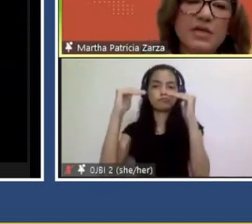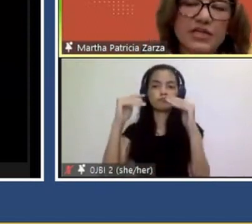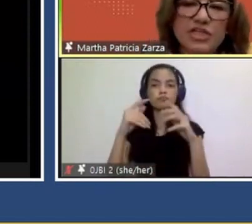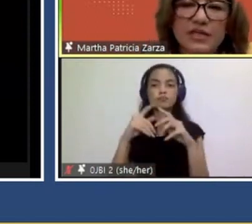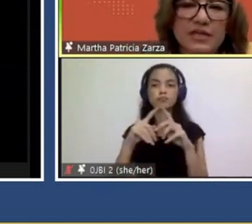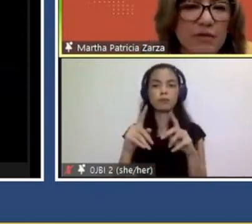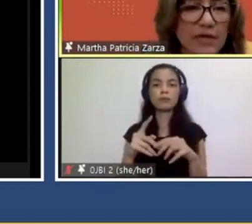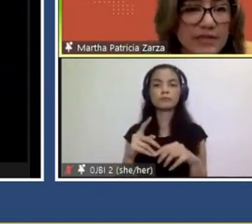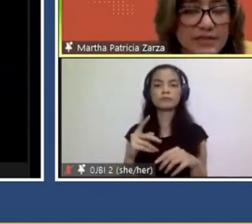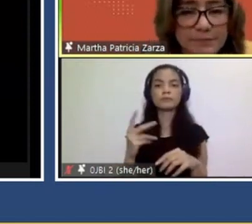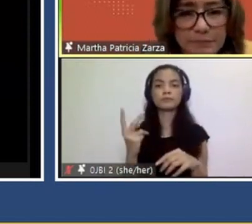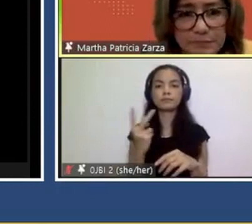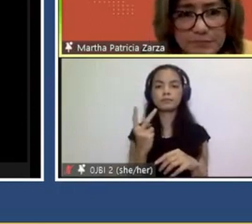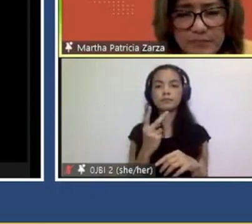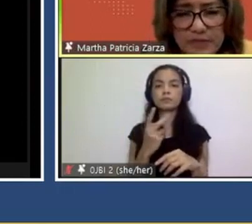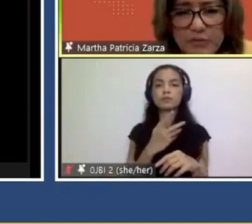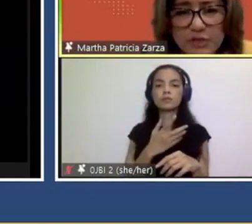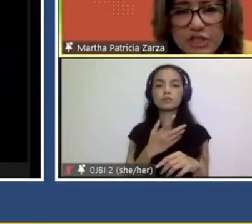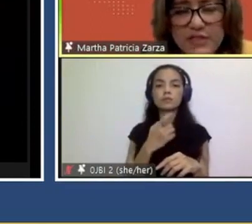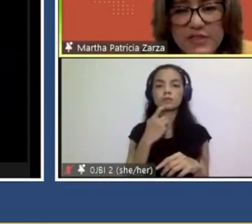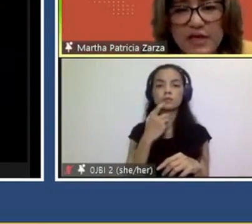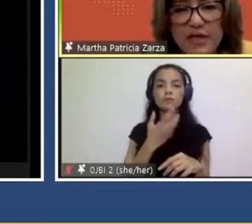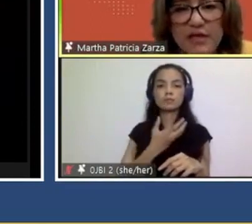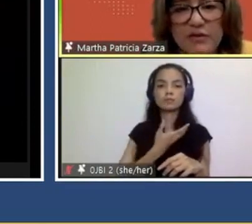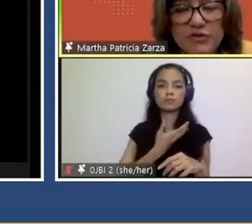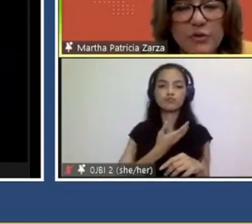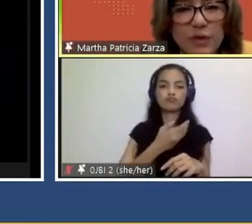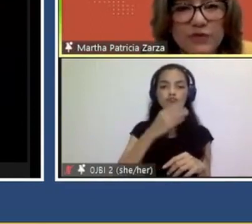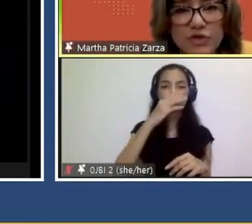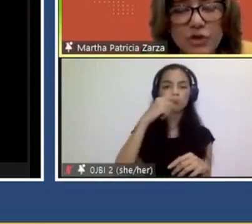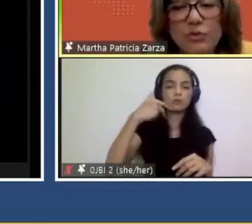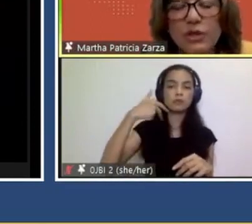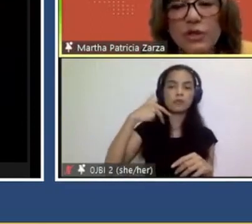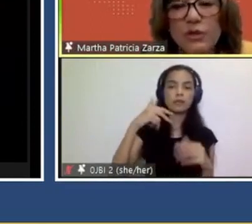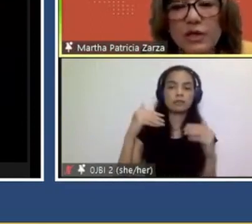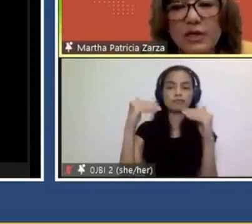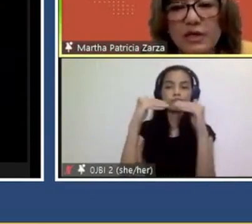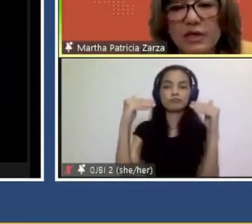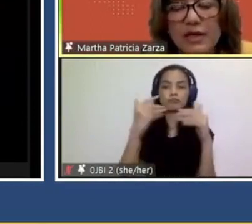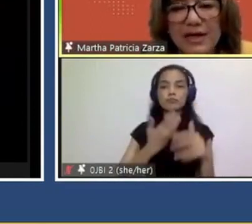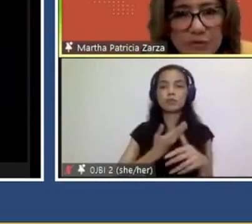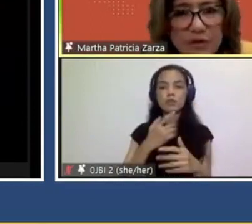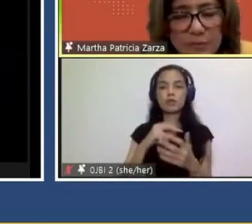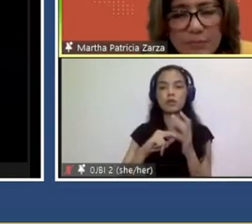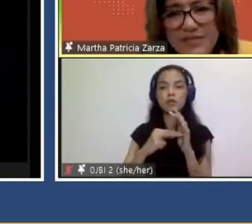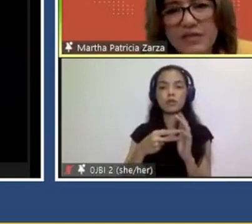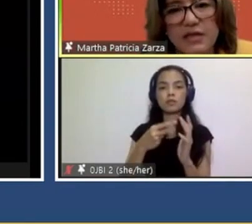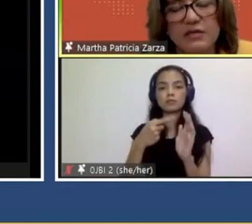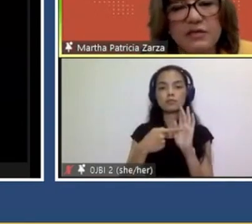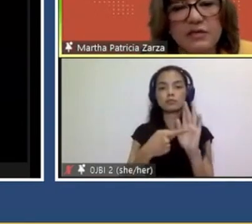very similar gender inequalities, which is also a way to show how